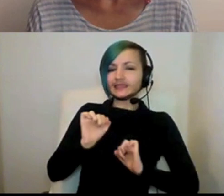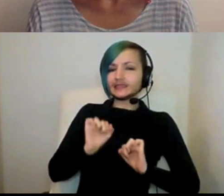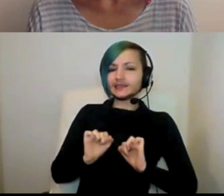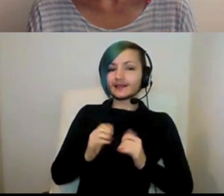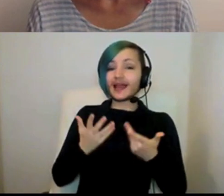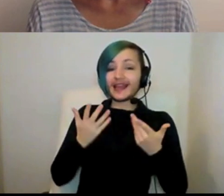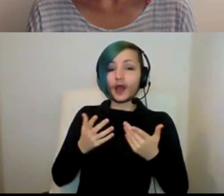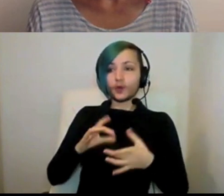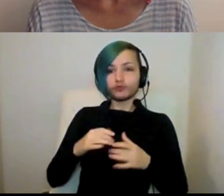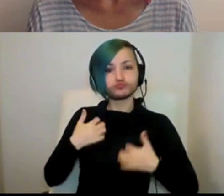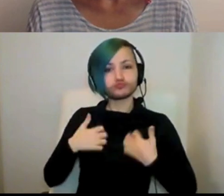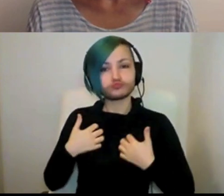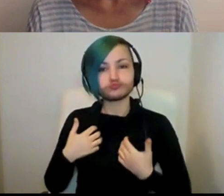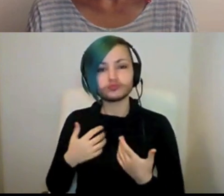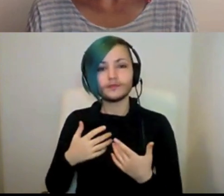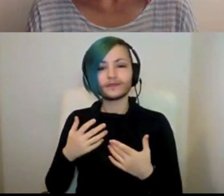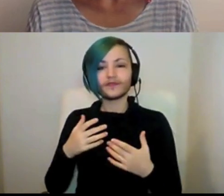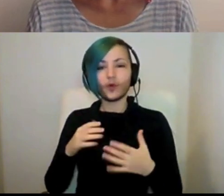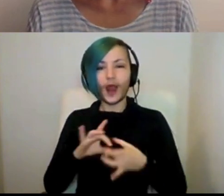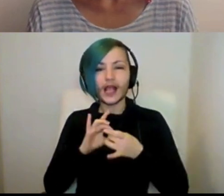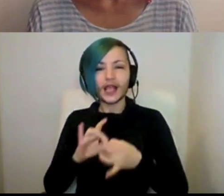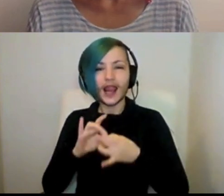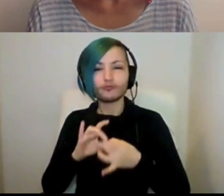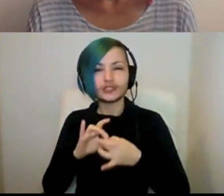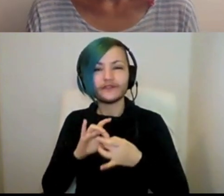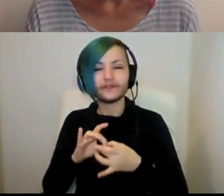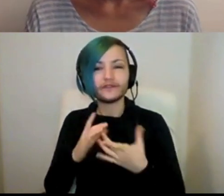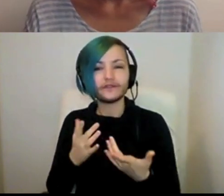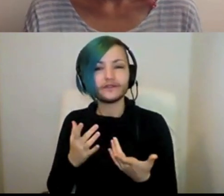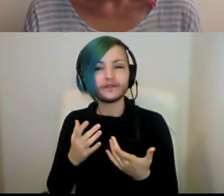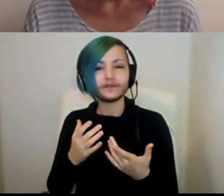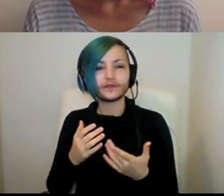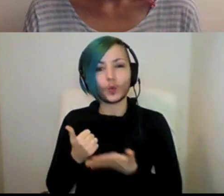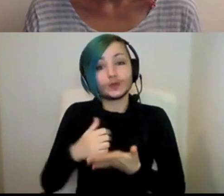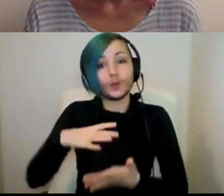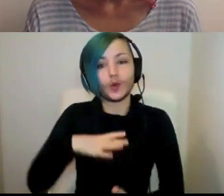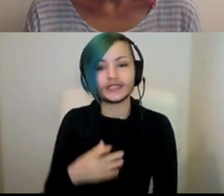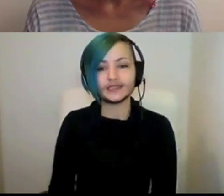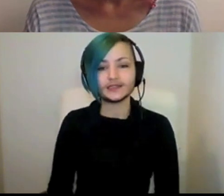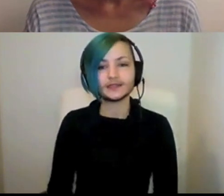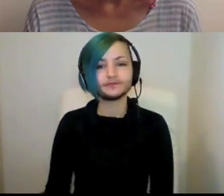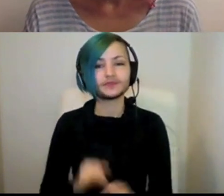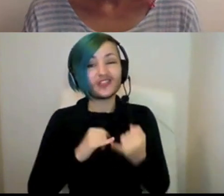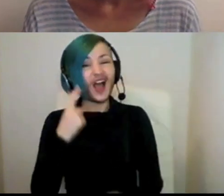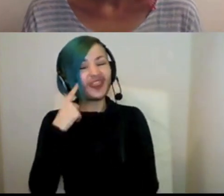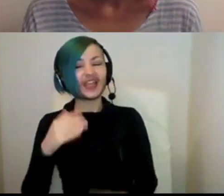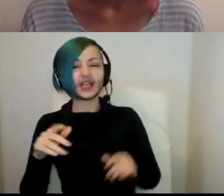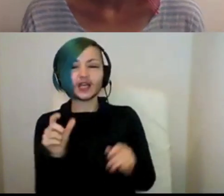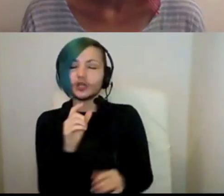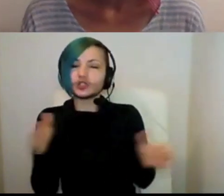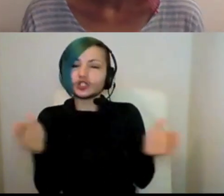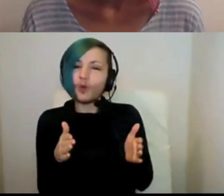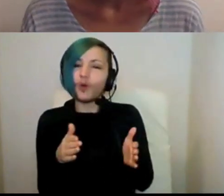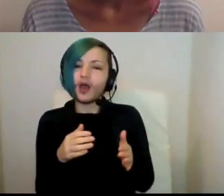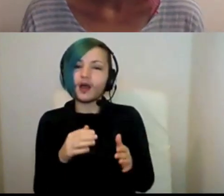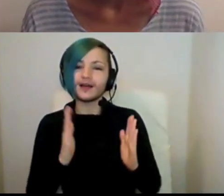from collaborative work? So I guess think the small ones. Yeah. I think the small ones. Yay. Yeah, it is very much. I agree.